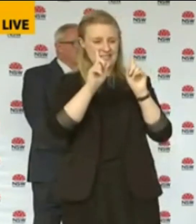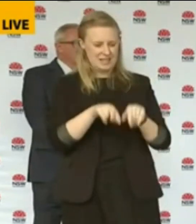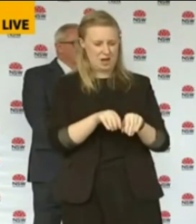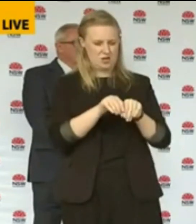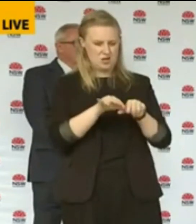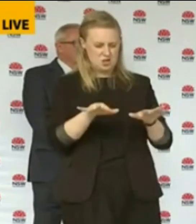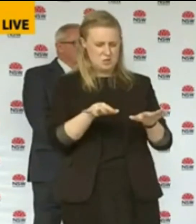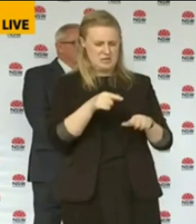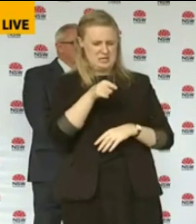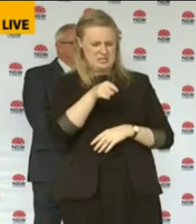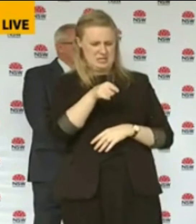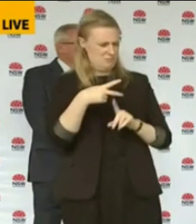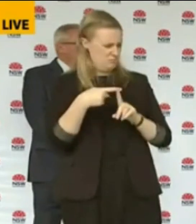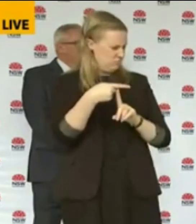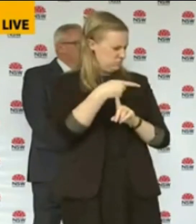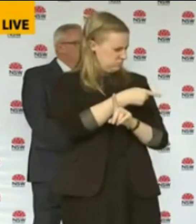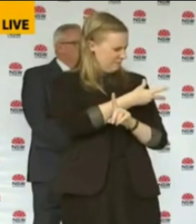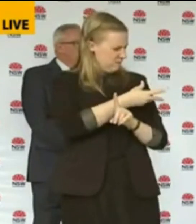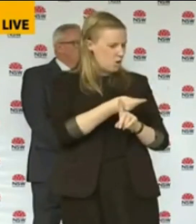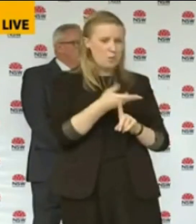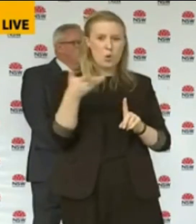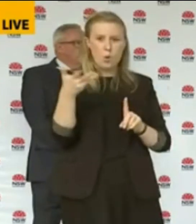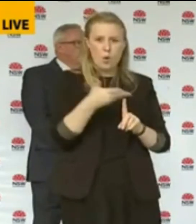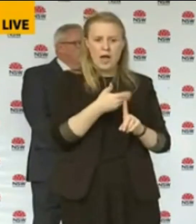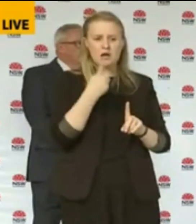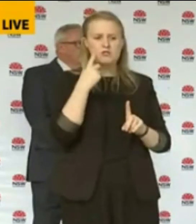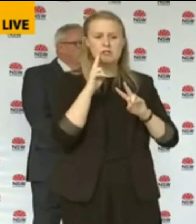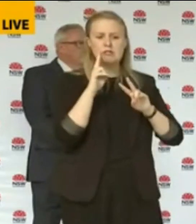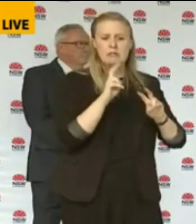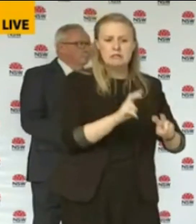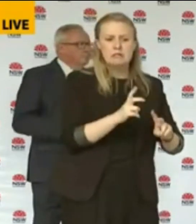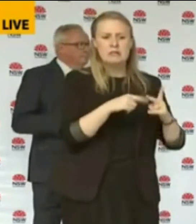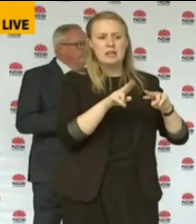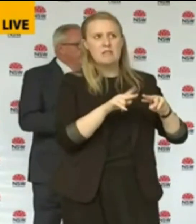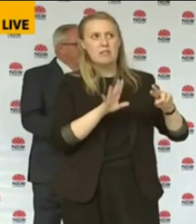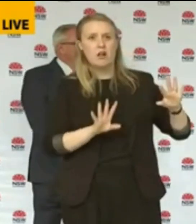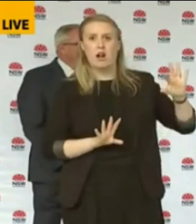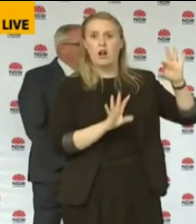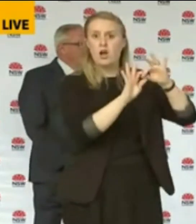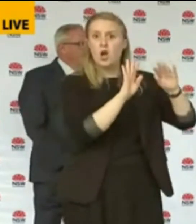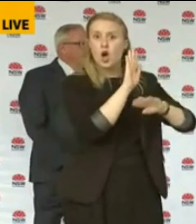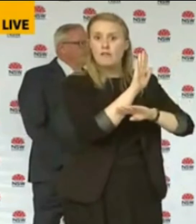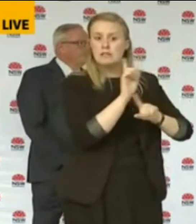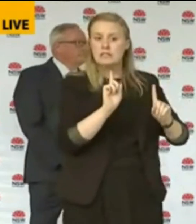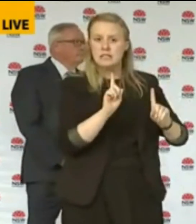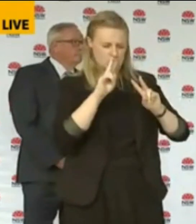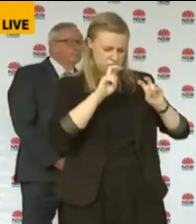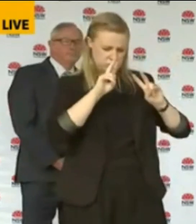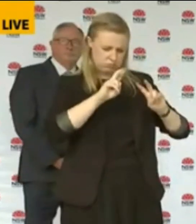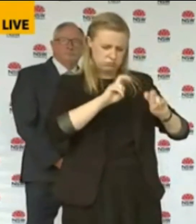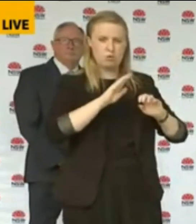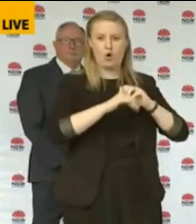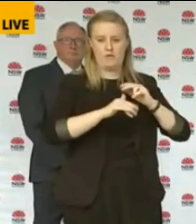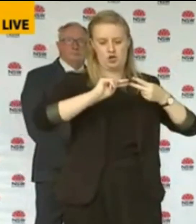been sequenced and to figure out which was the closest link and could there be any as a one line of the investigation. I mean, would